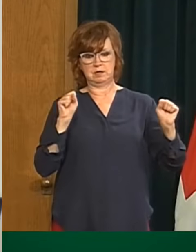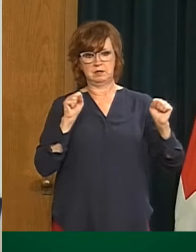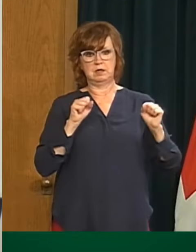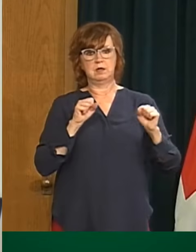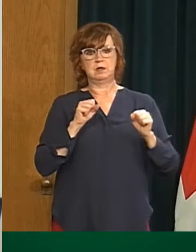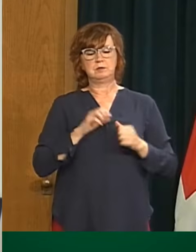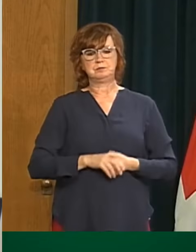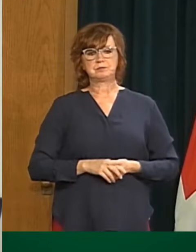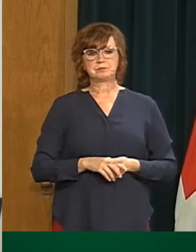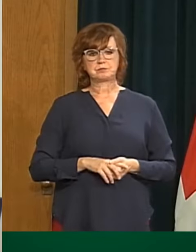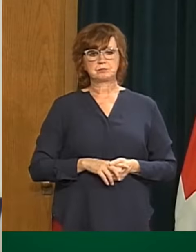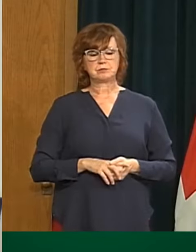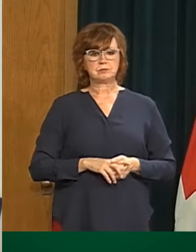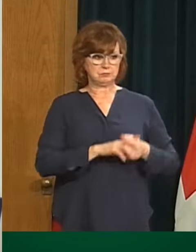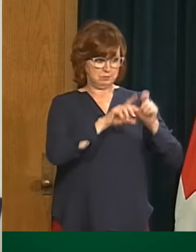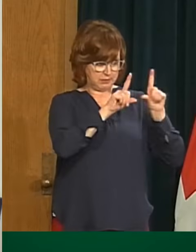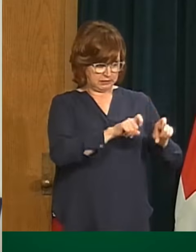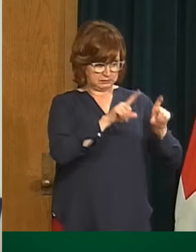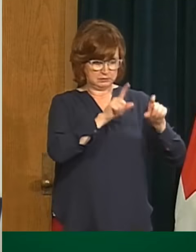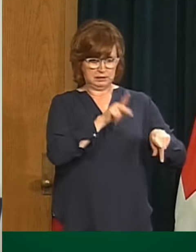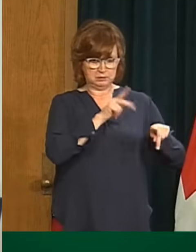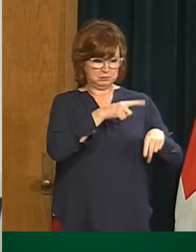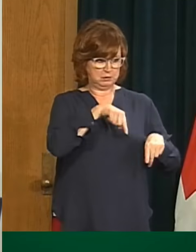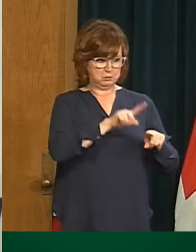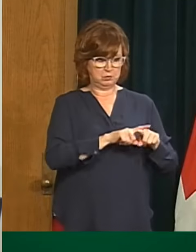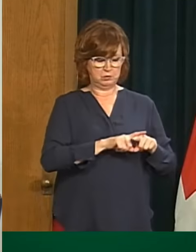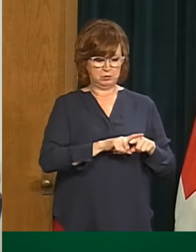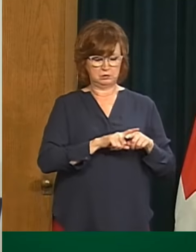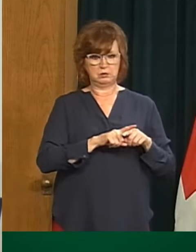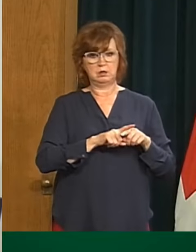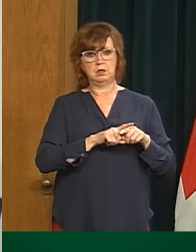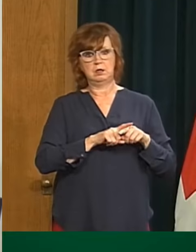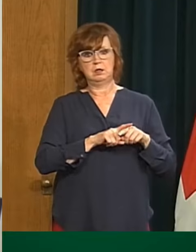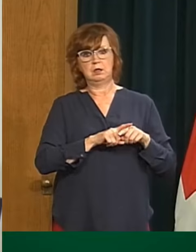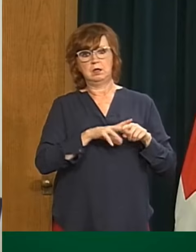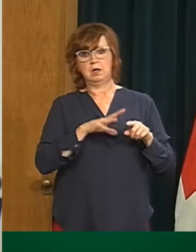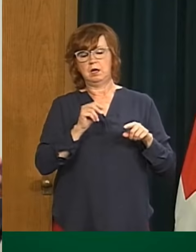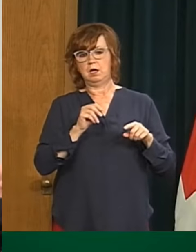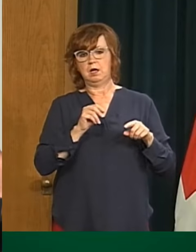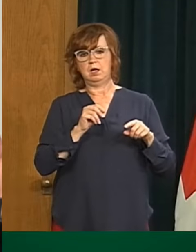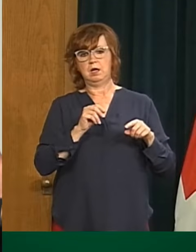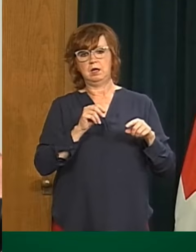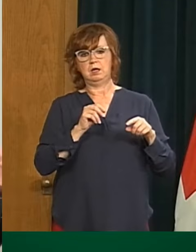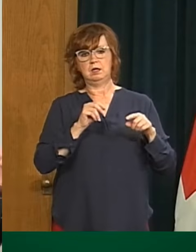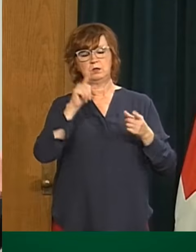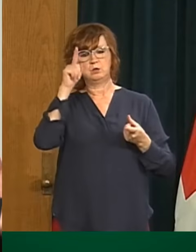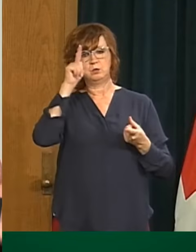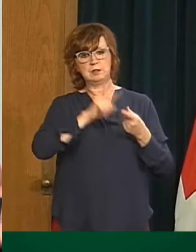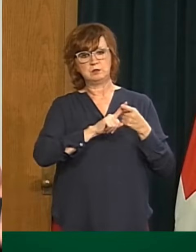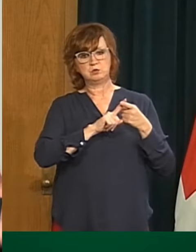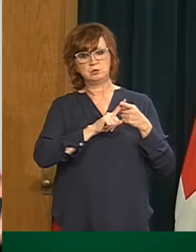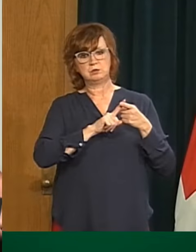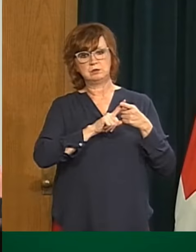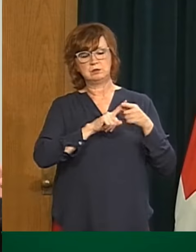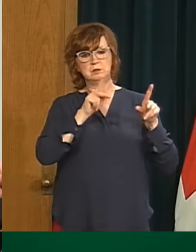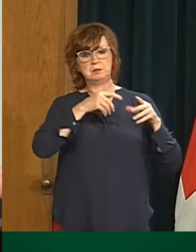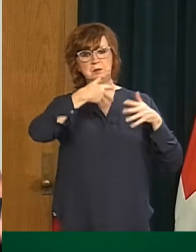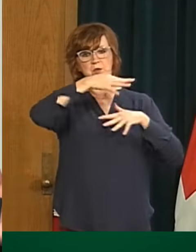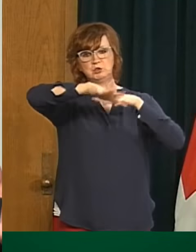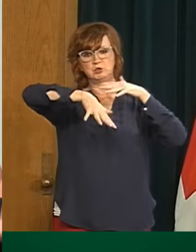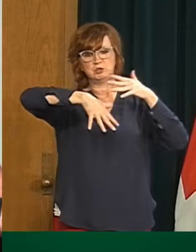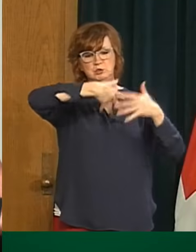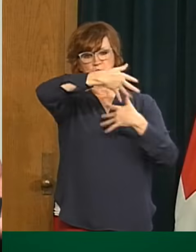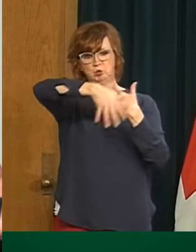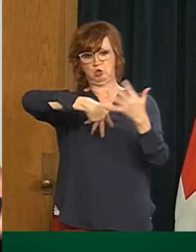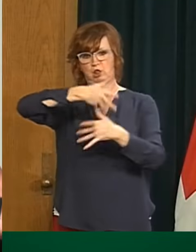and right away test people who may be symptomatic, as well as isolate. People who are symptomatic need to isolate at home, and if that's